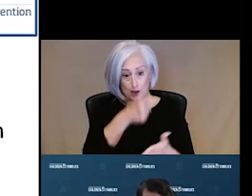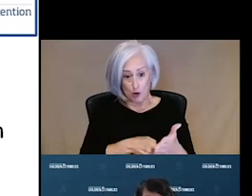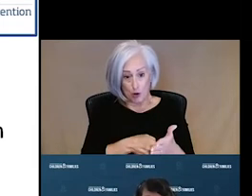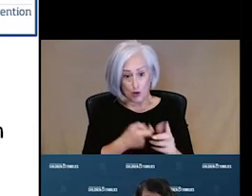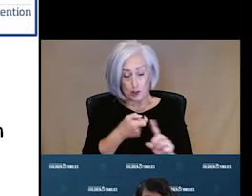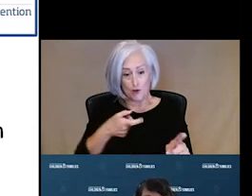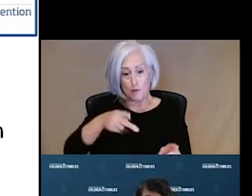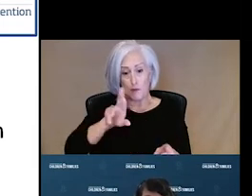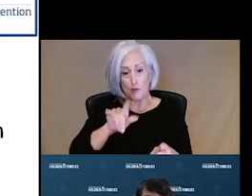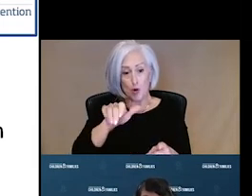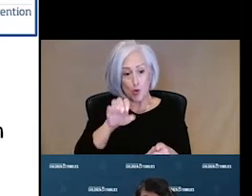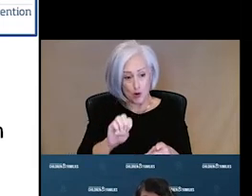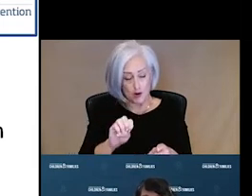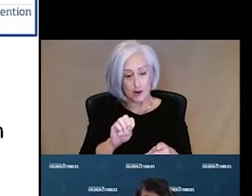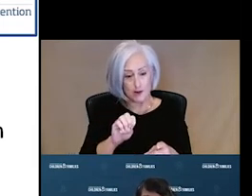prorating them on a